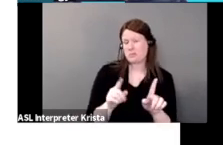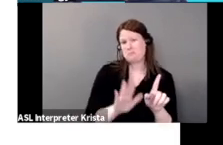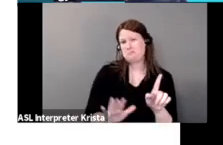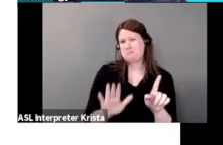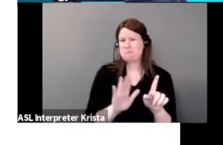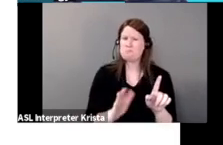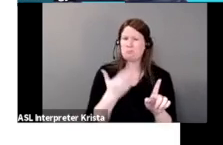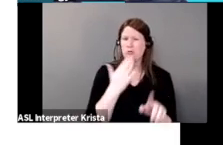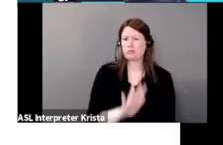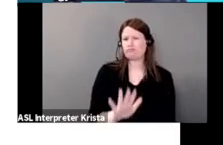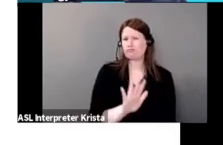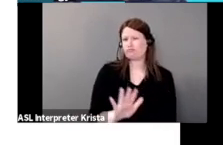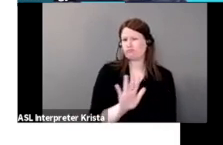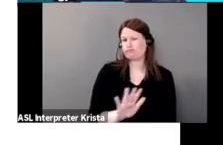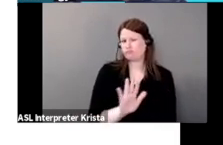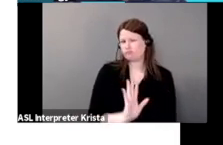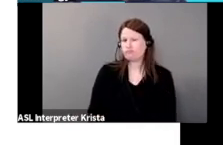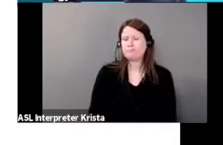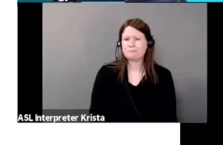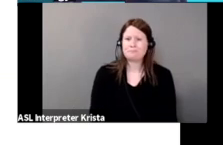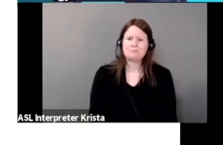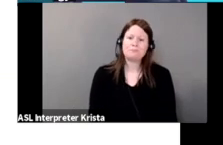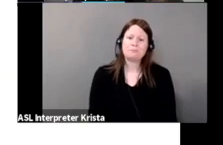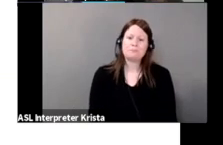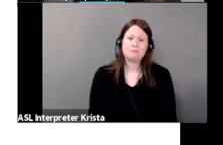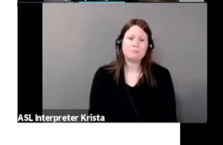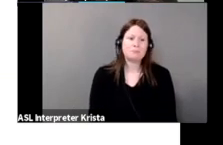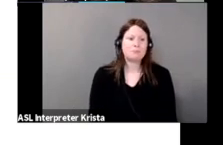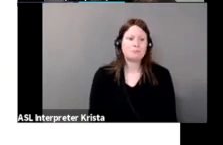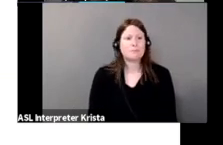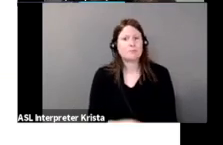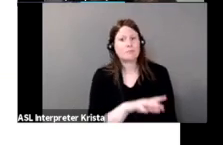thumb to go by. Question, Tom.